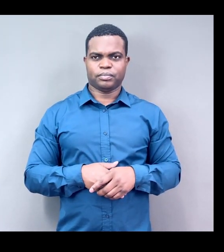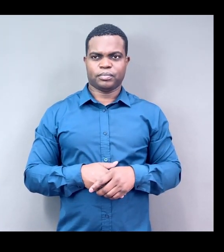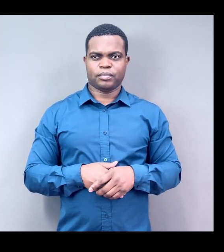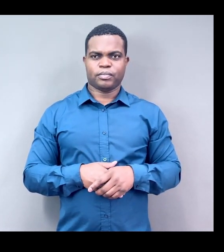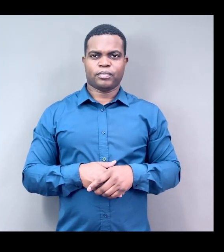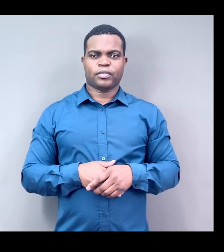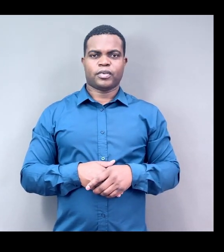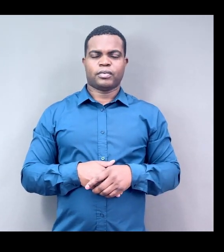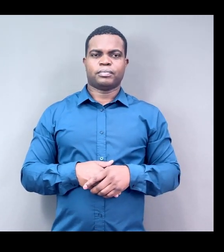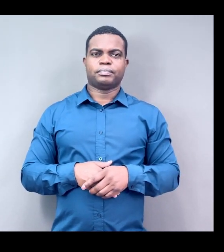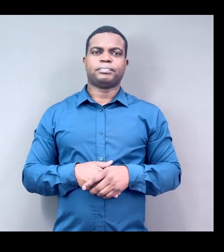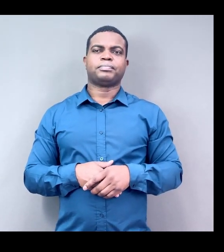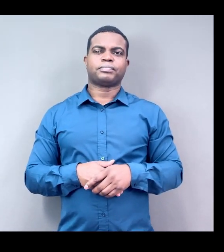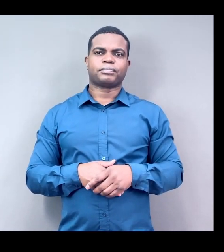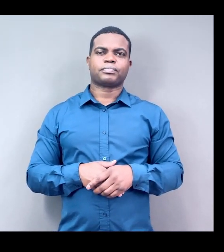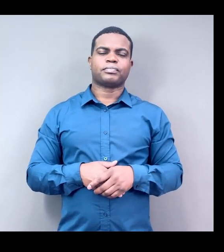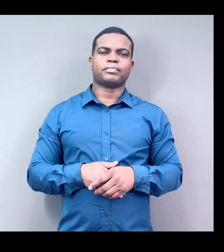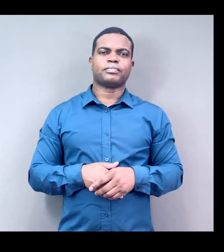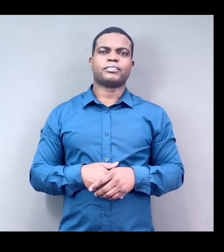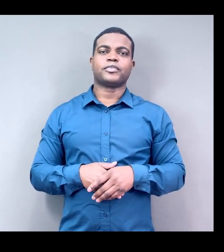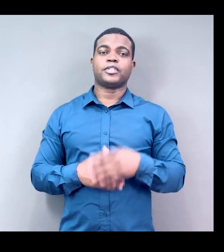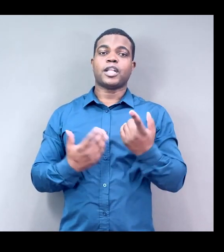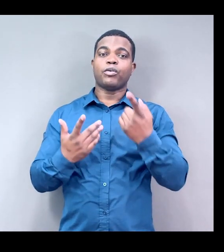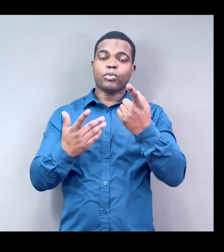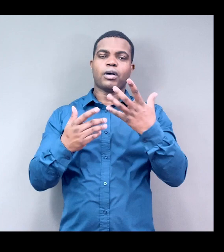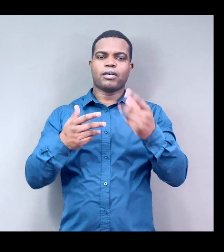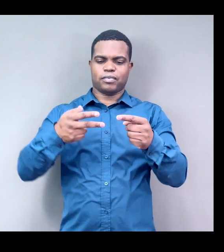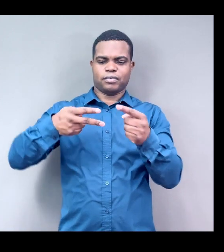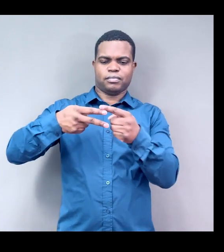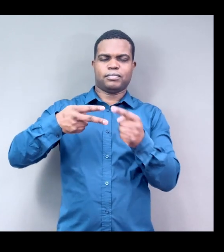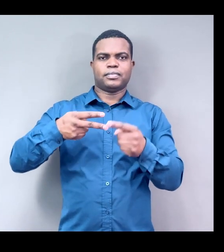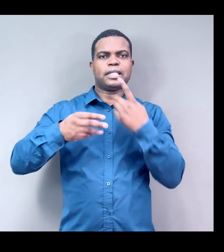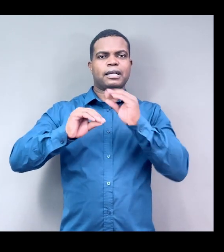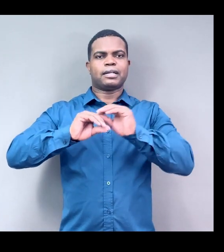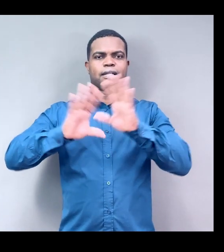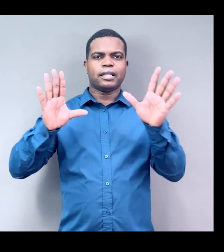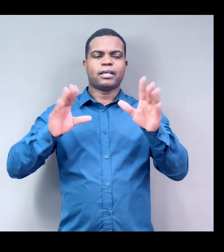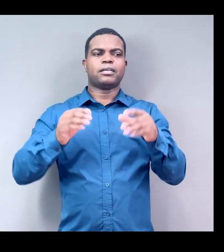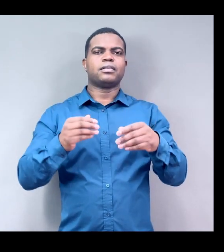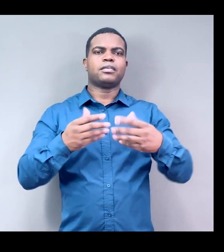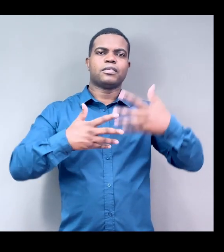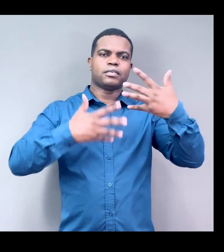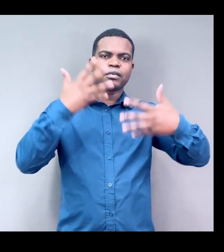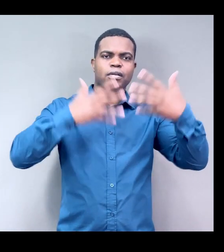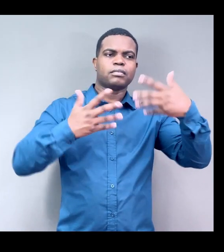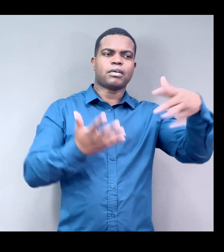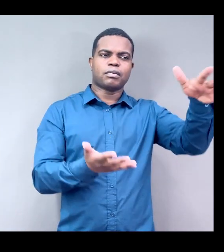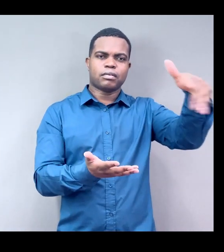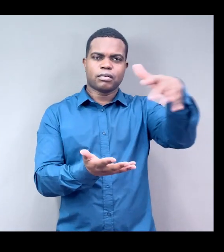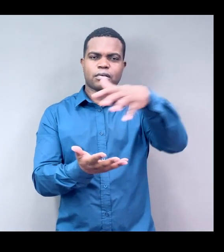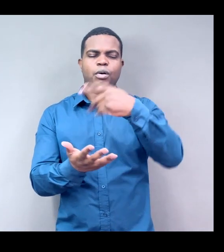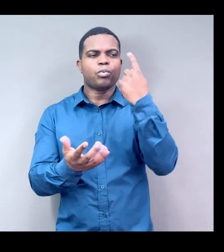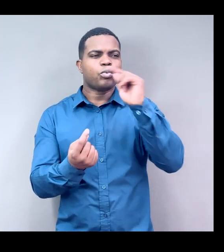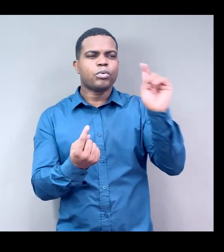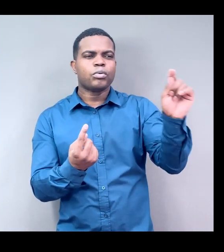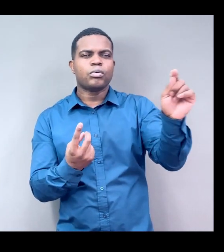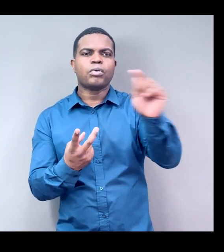disability community. Because when you provide comprehensive training to this